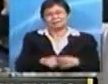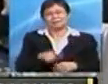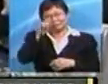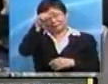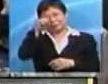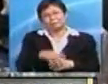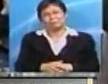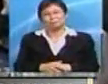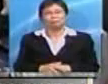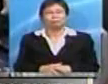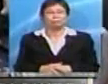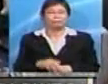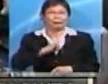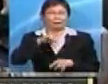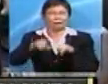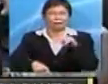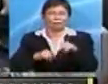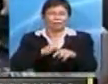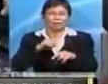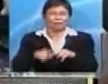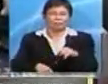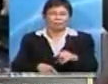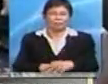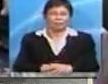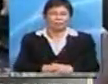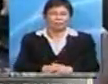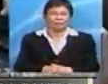Hi. No, I cannot be. Okay.